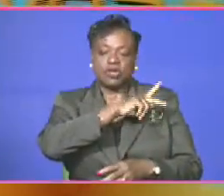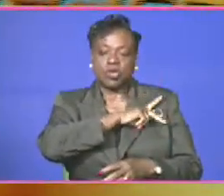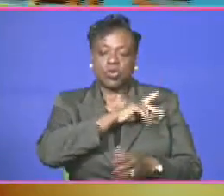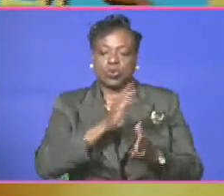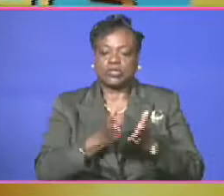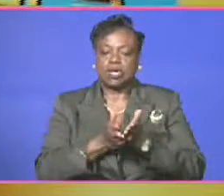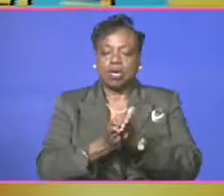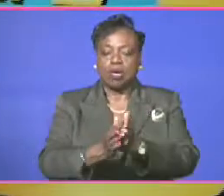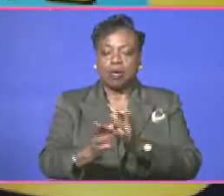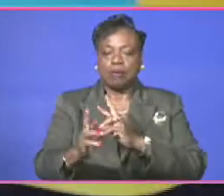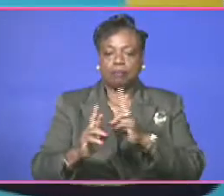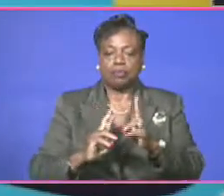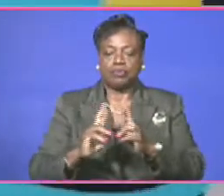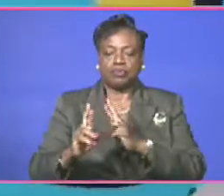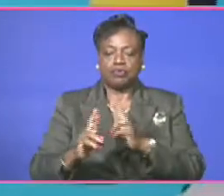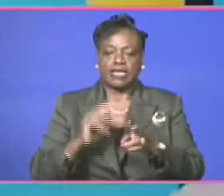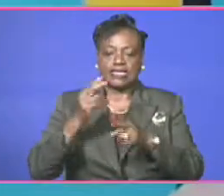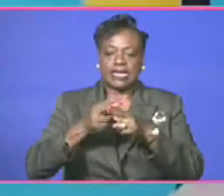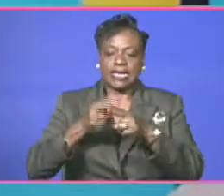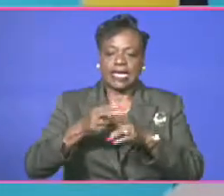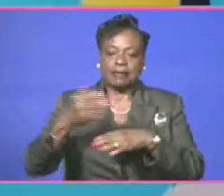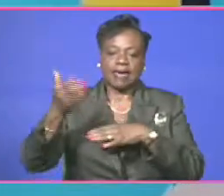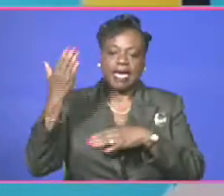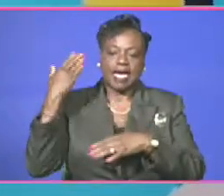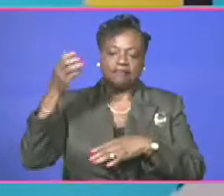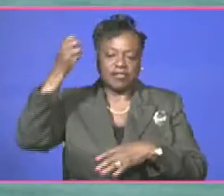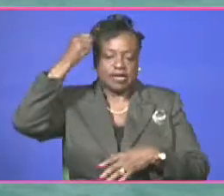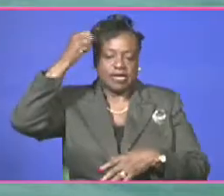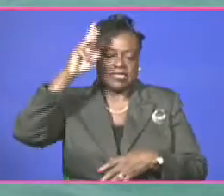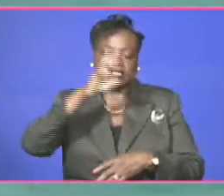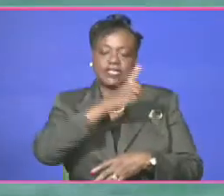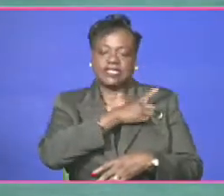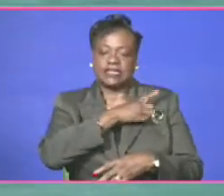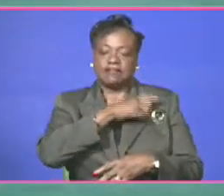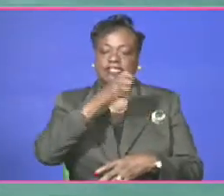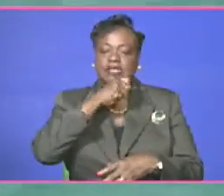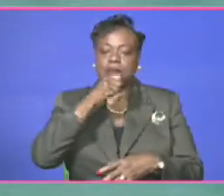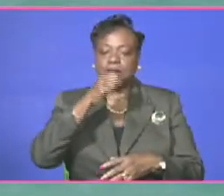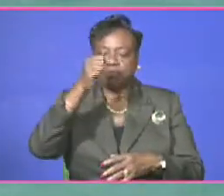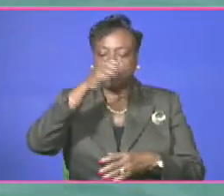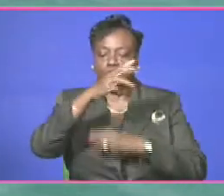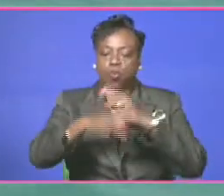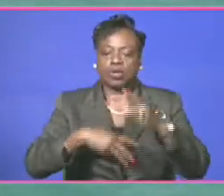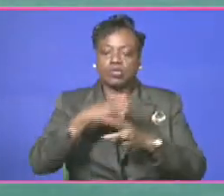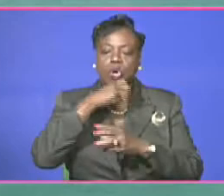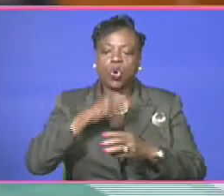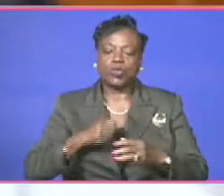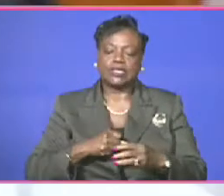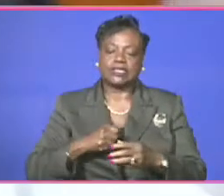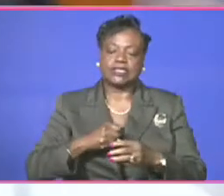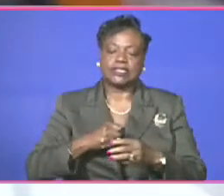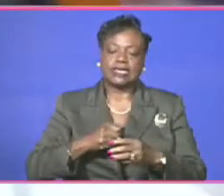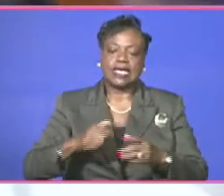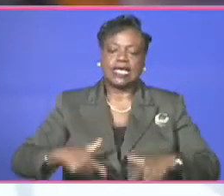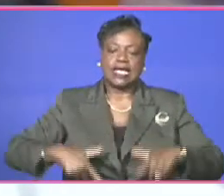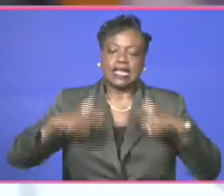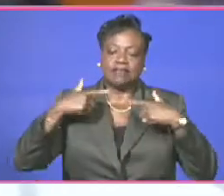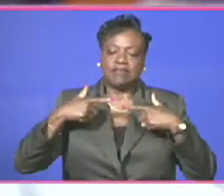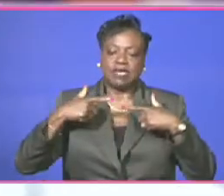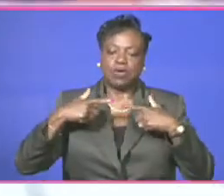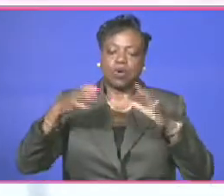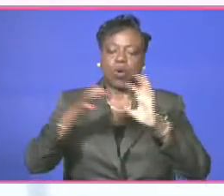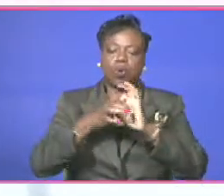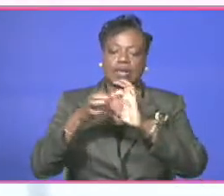Durward, the country's first Olympic medalist and the world's oldest surviving Olympian. I think Sir Durward has been